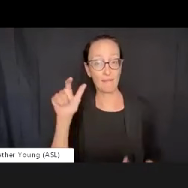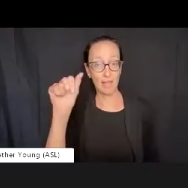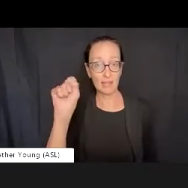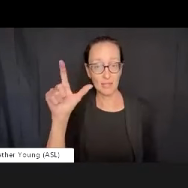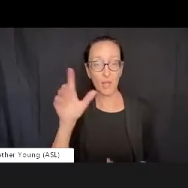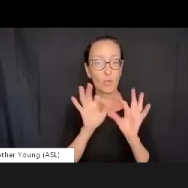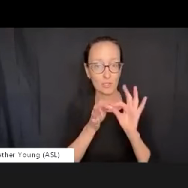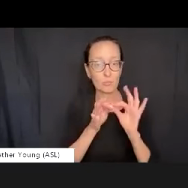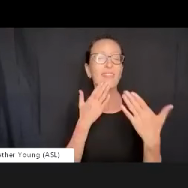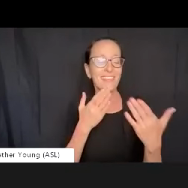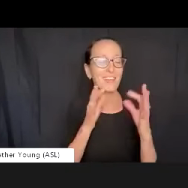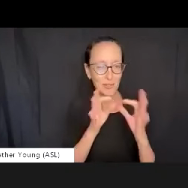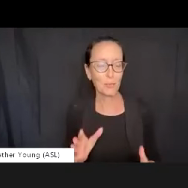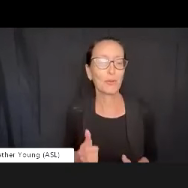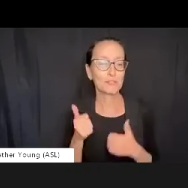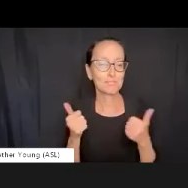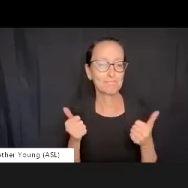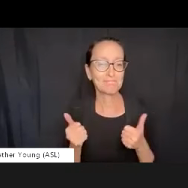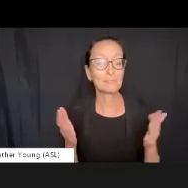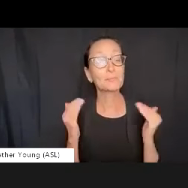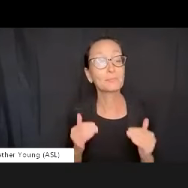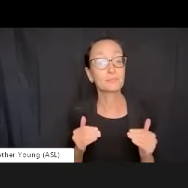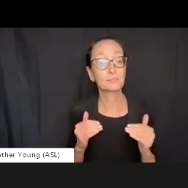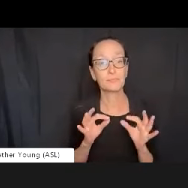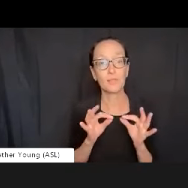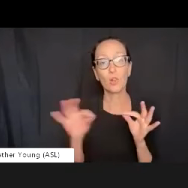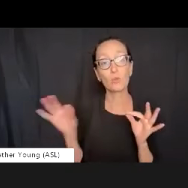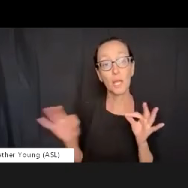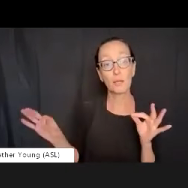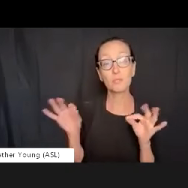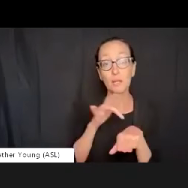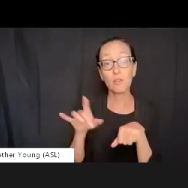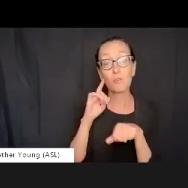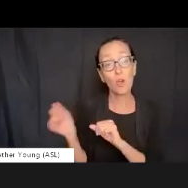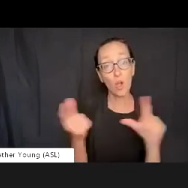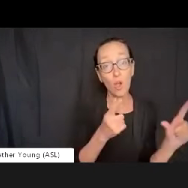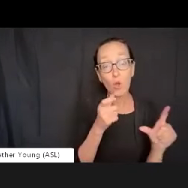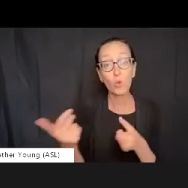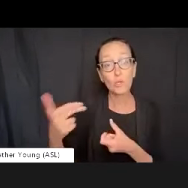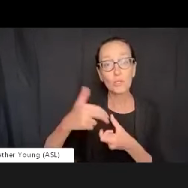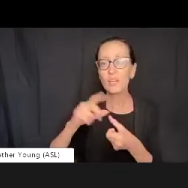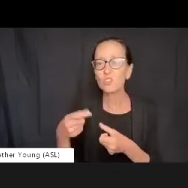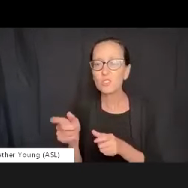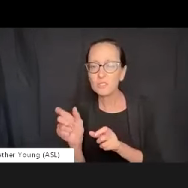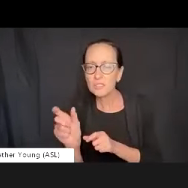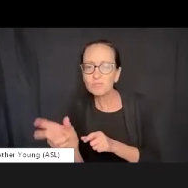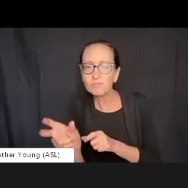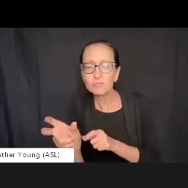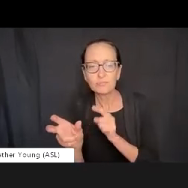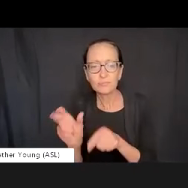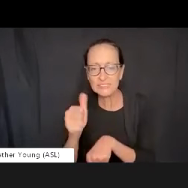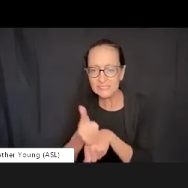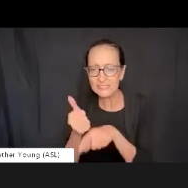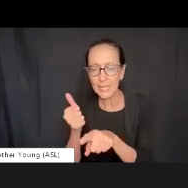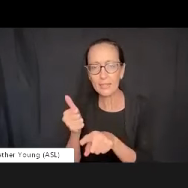So thank you to our interpreters. Closed captioning is available to all attendees. Just go to your setting at the bottom of the screen